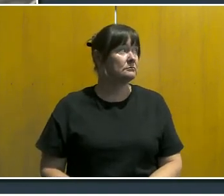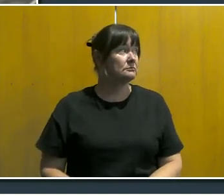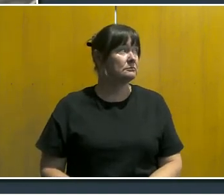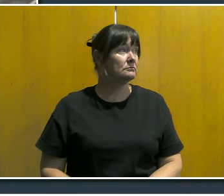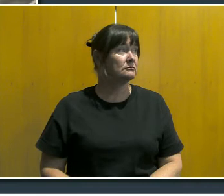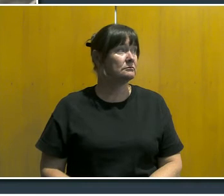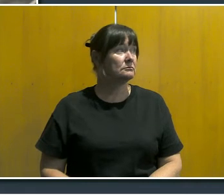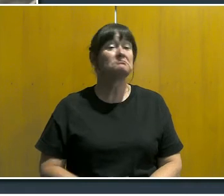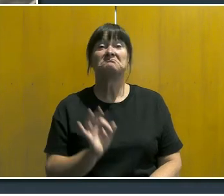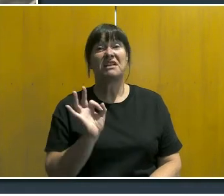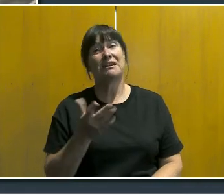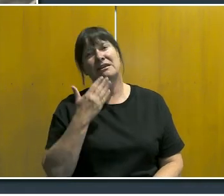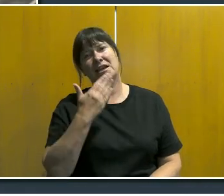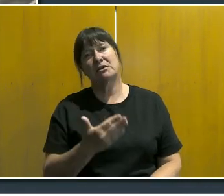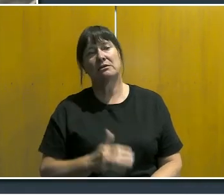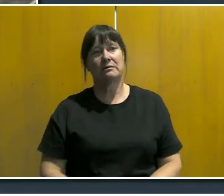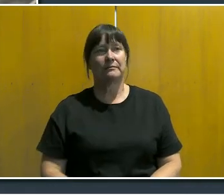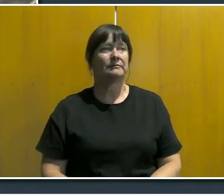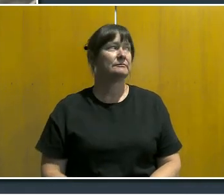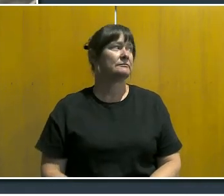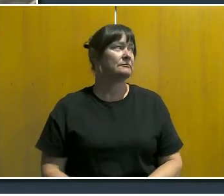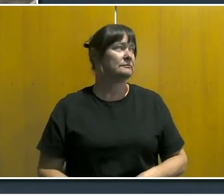No. Thank you very much, Peter. Thank you.